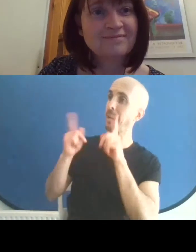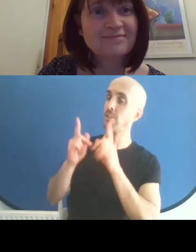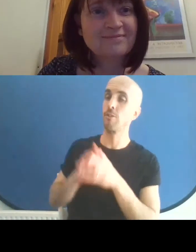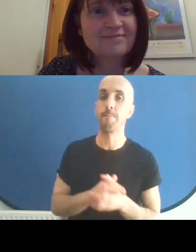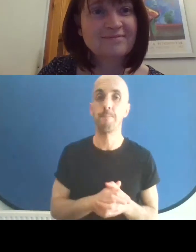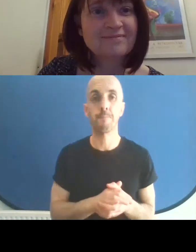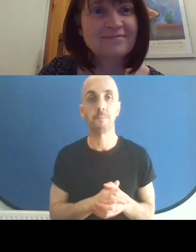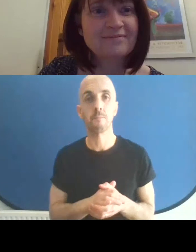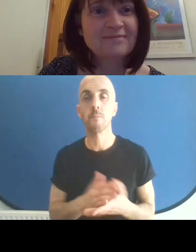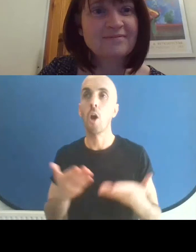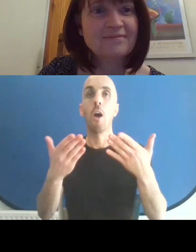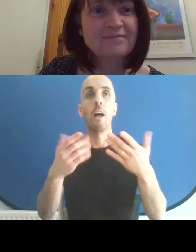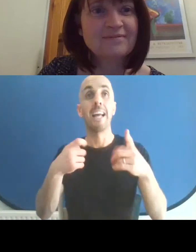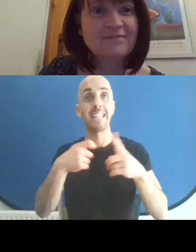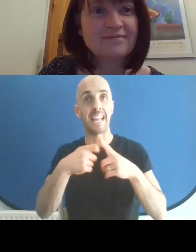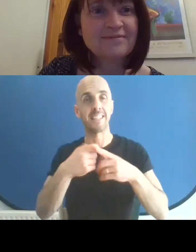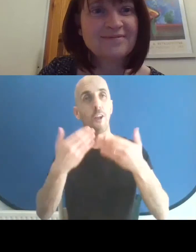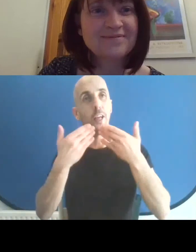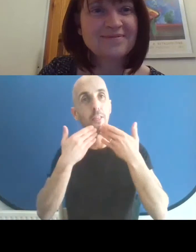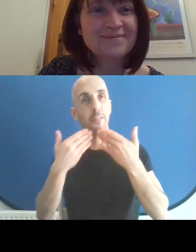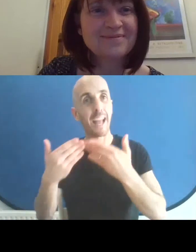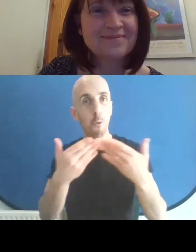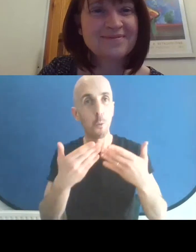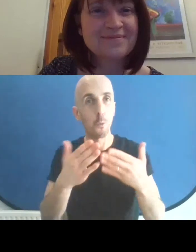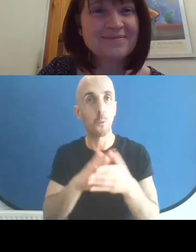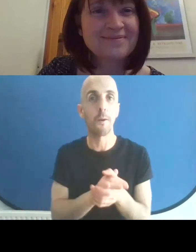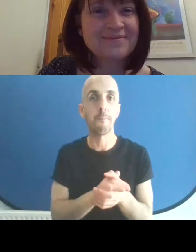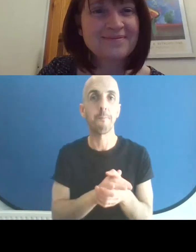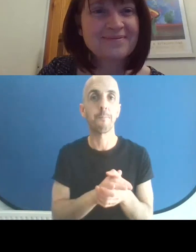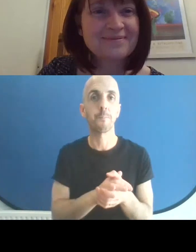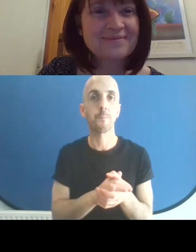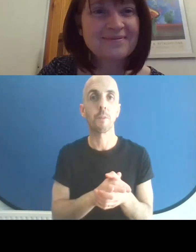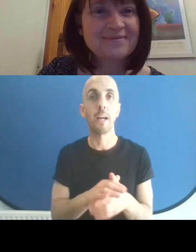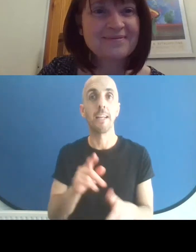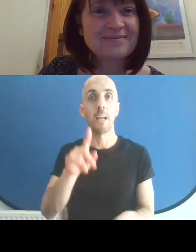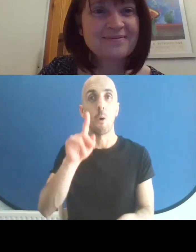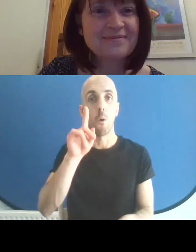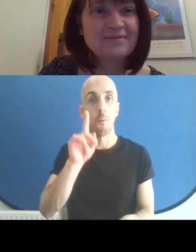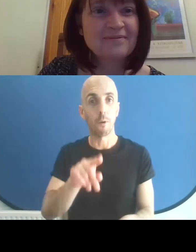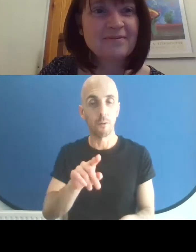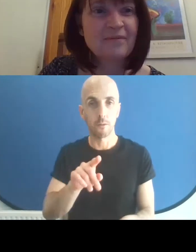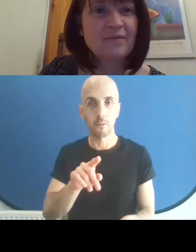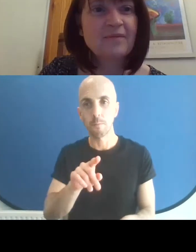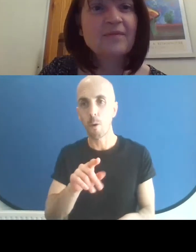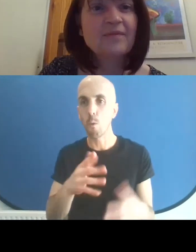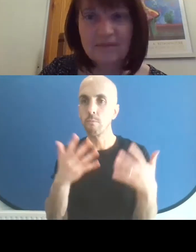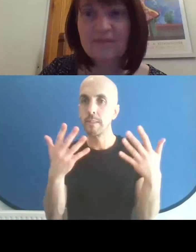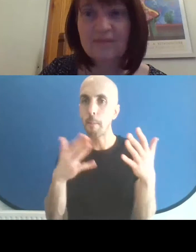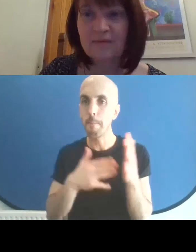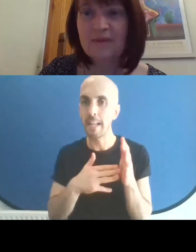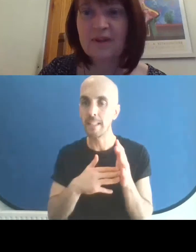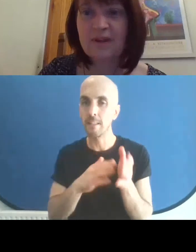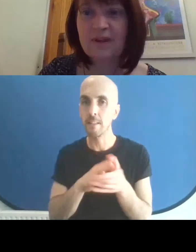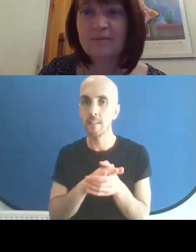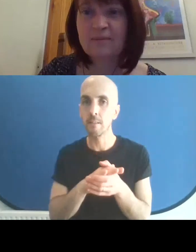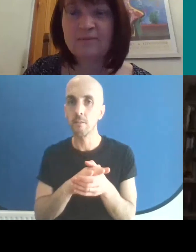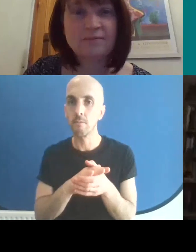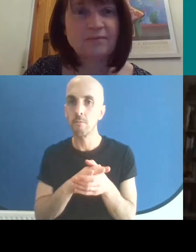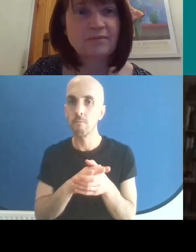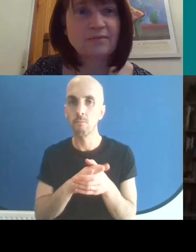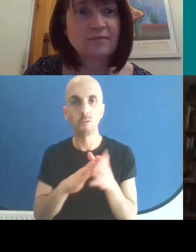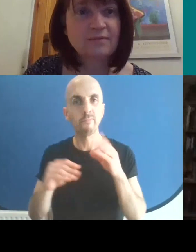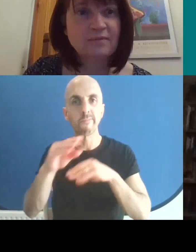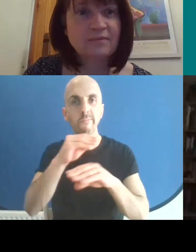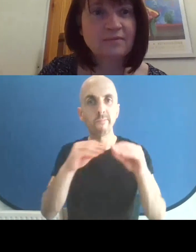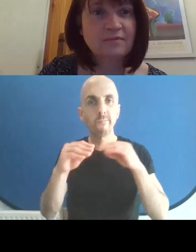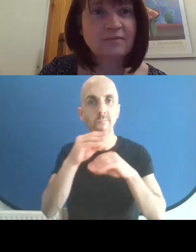all for talking a little bit more while I was organising in the background. I'm going to press the button now. We're going to have around about 10 minutes of discussion and facilitation in